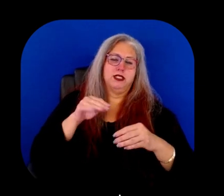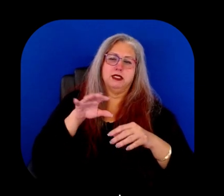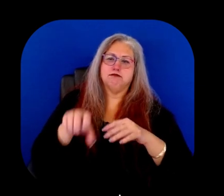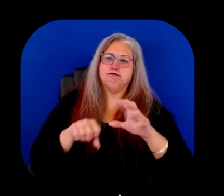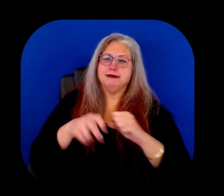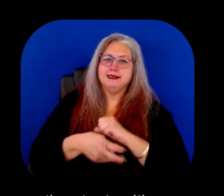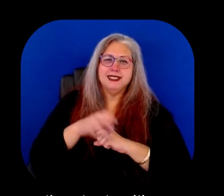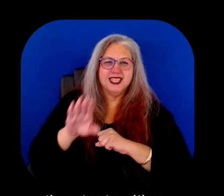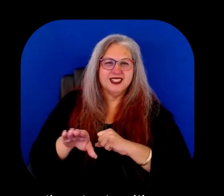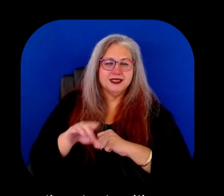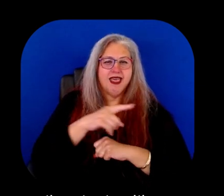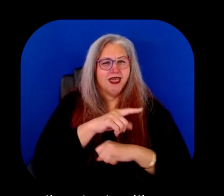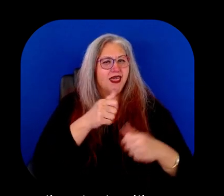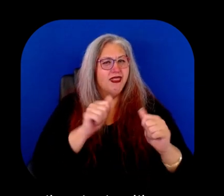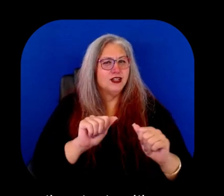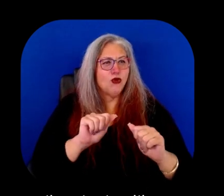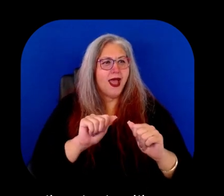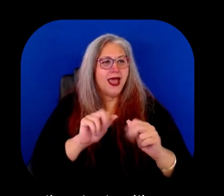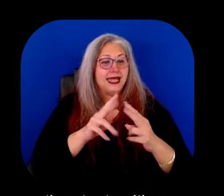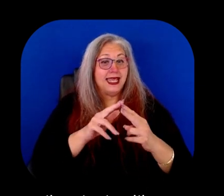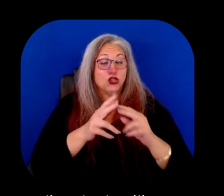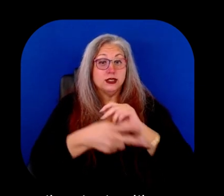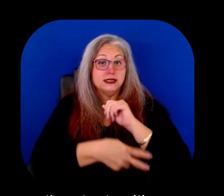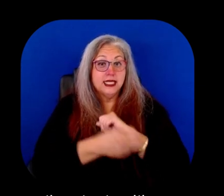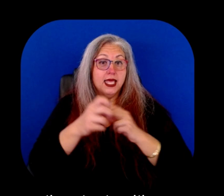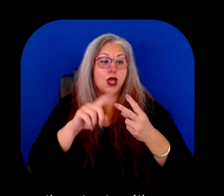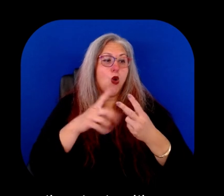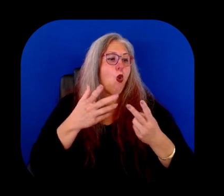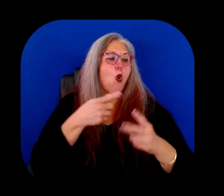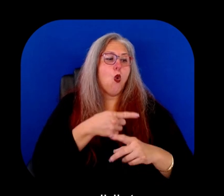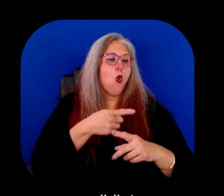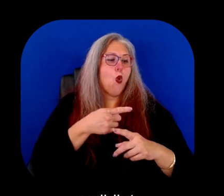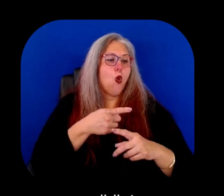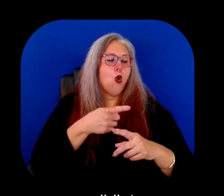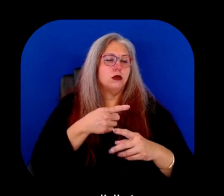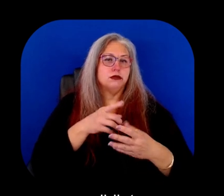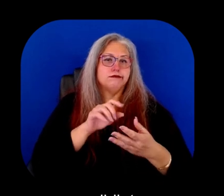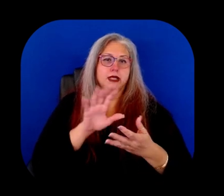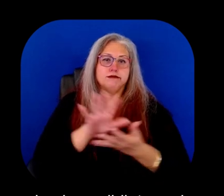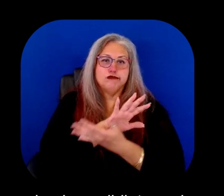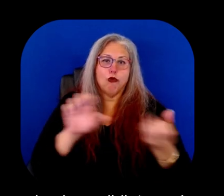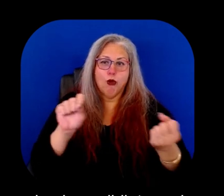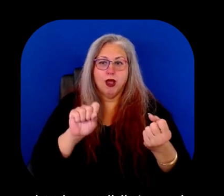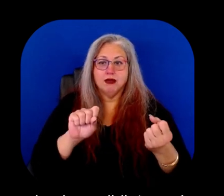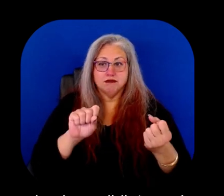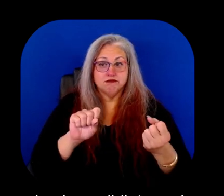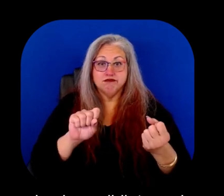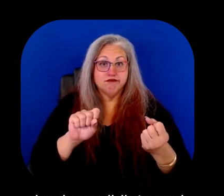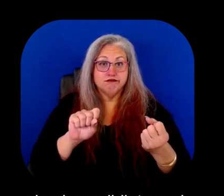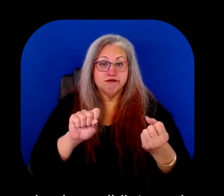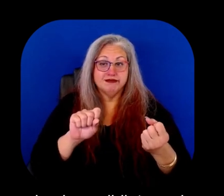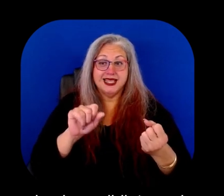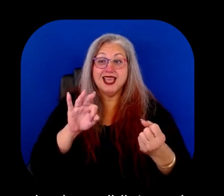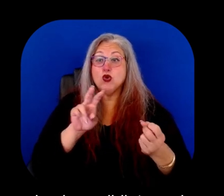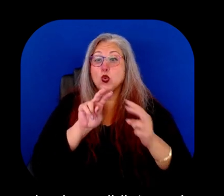And they try to either steal or just annihilate, simply annihilate. And